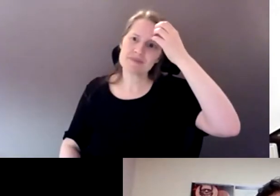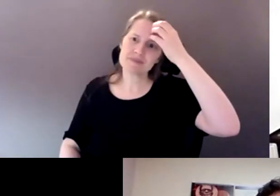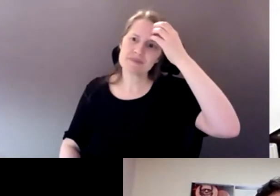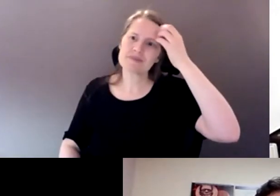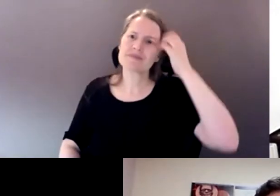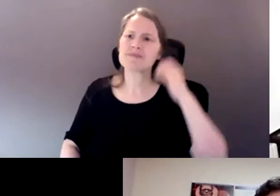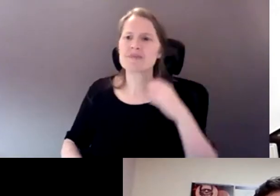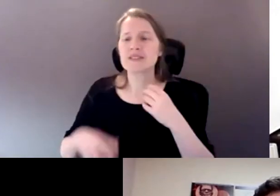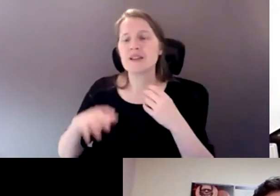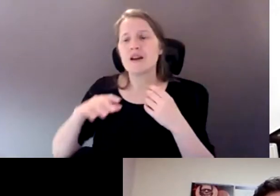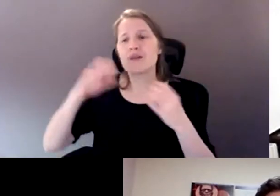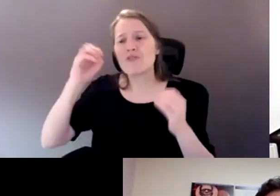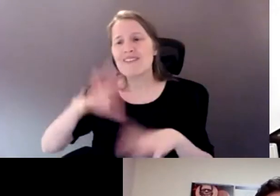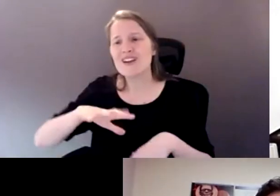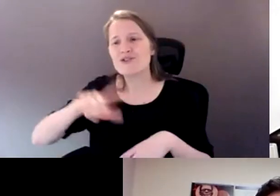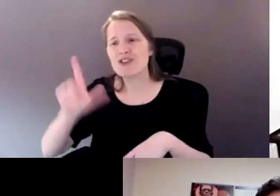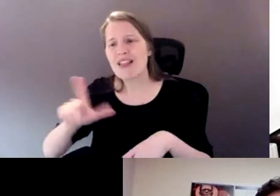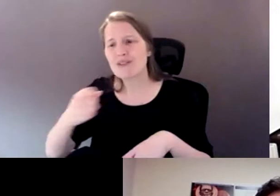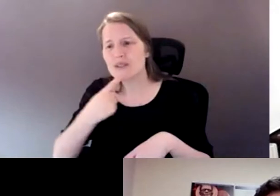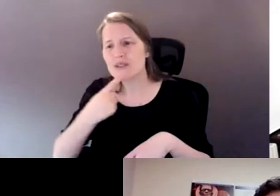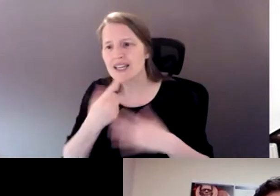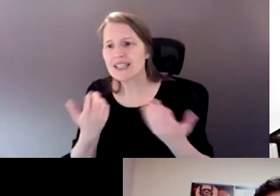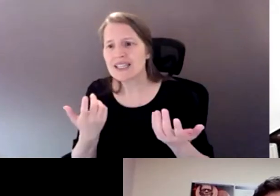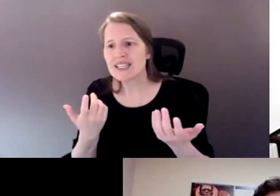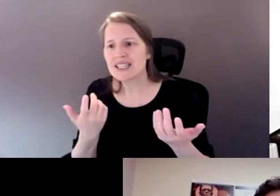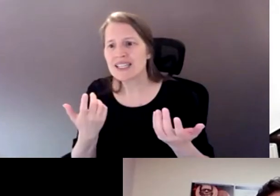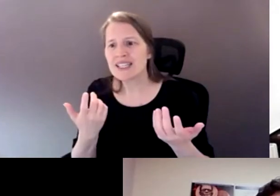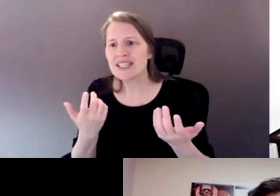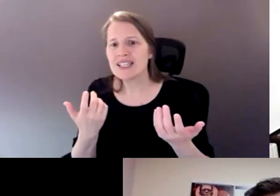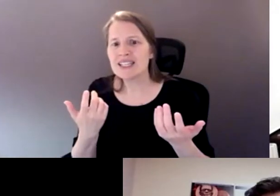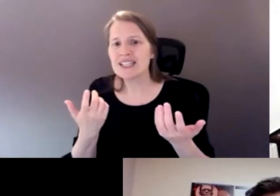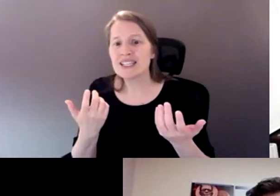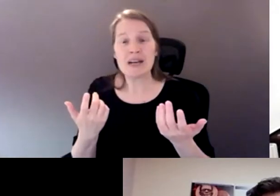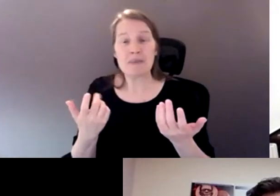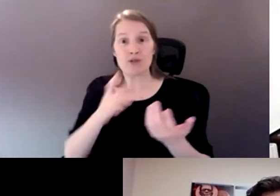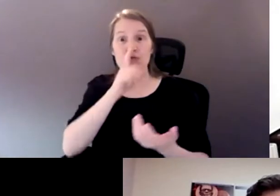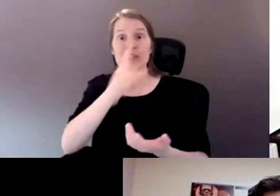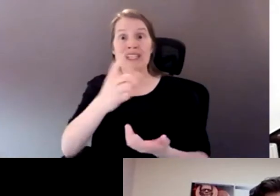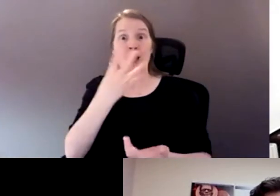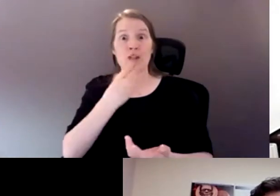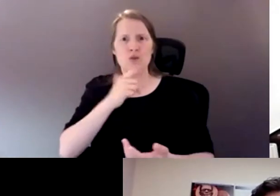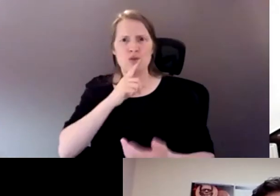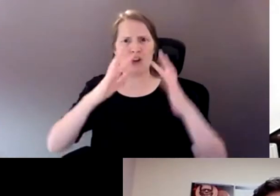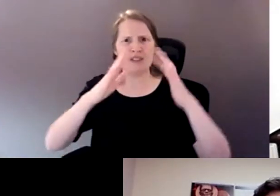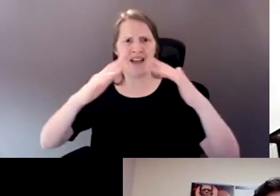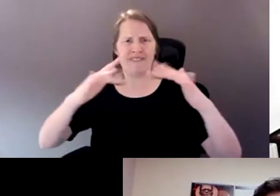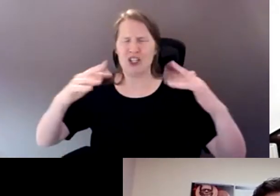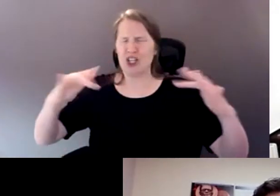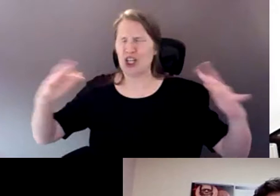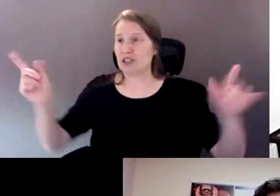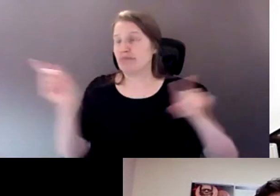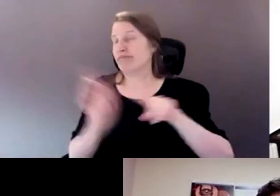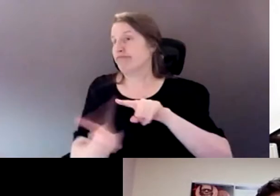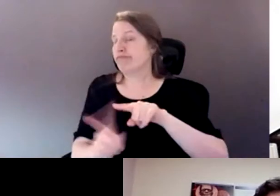is suggesting that despite one of the sort of incredible things is that despite the sort of diversity of Jews,